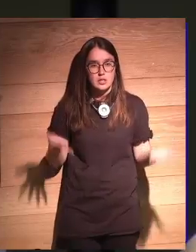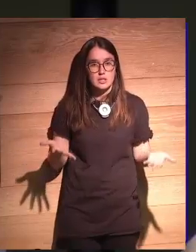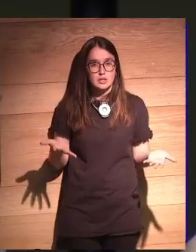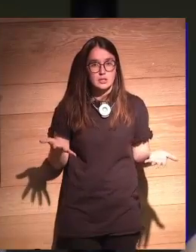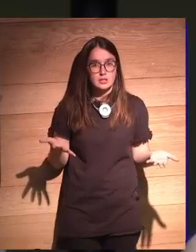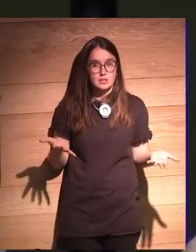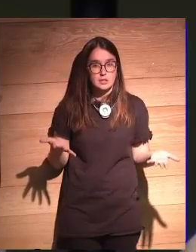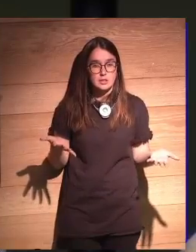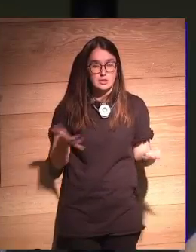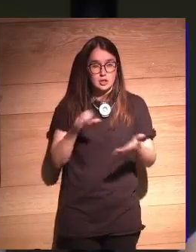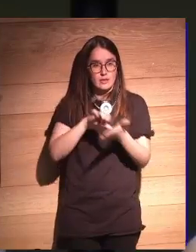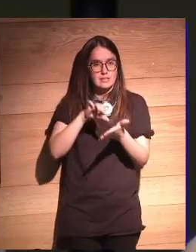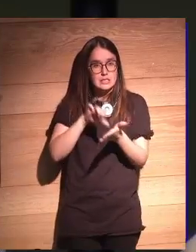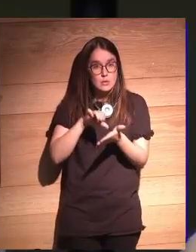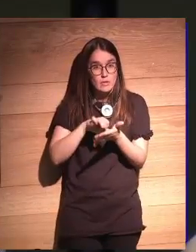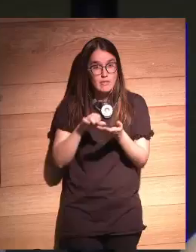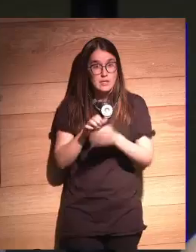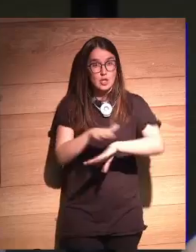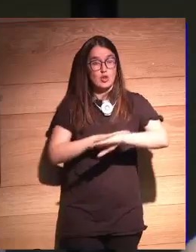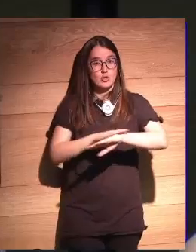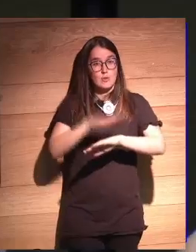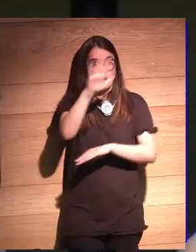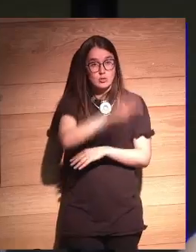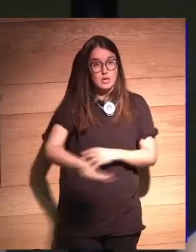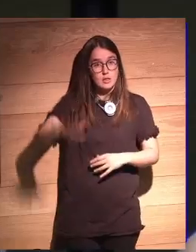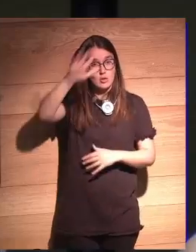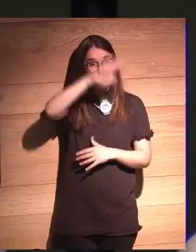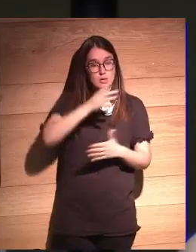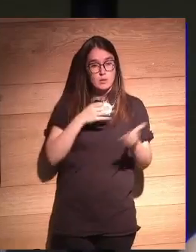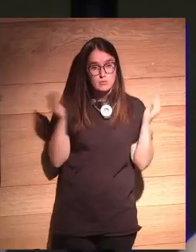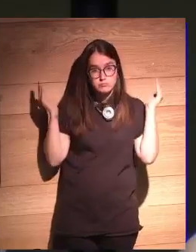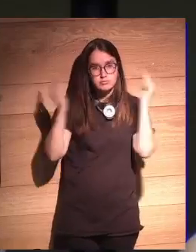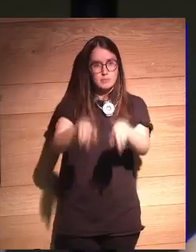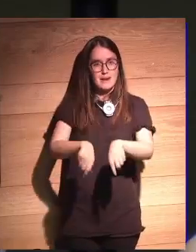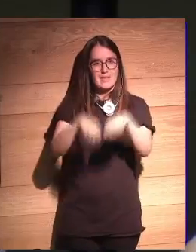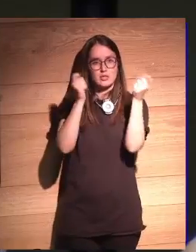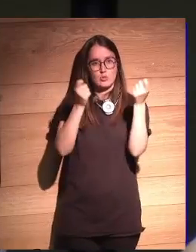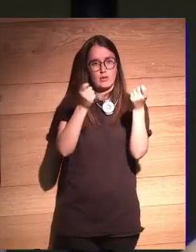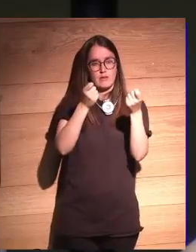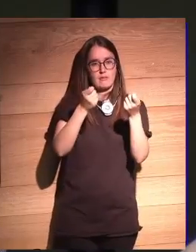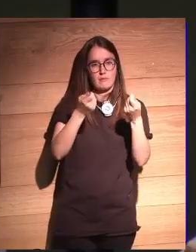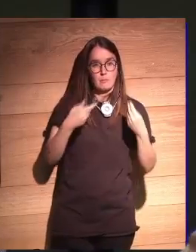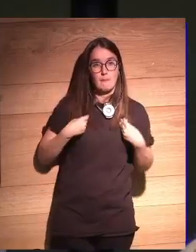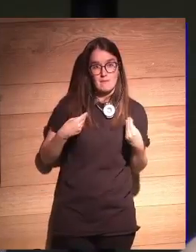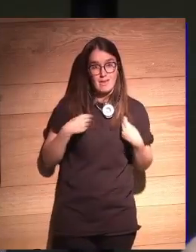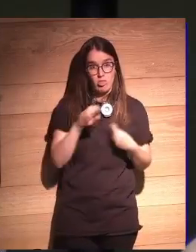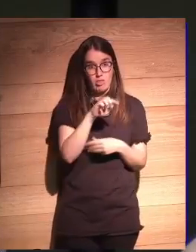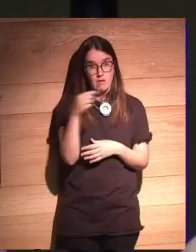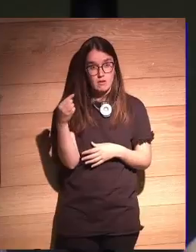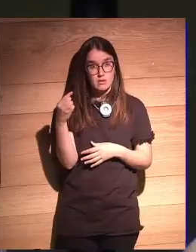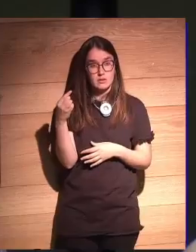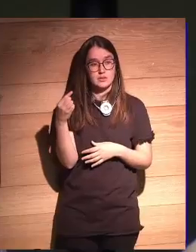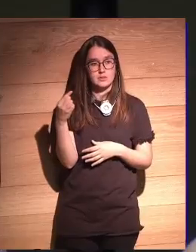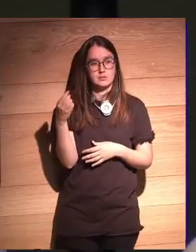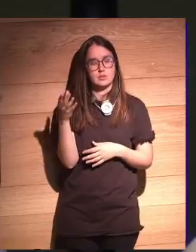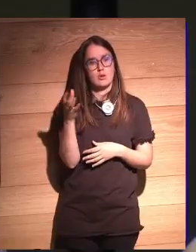that cities and national governments would be in the business of destroying housing, or that real estate wouldn't be encouraging